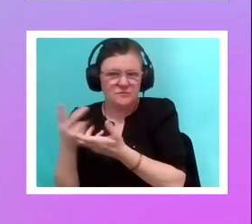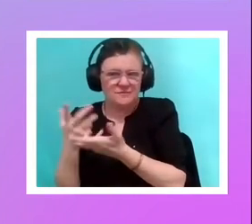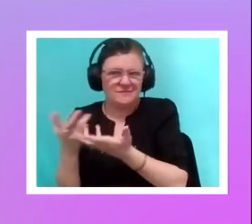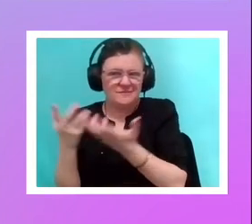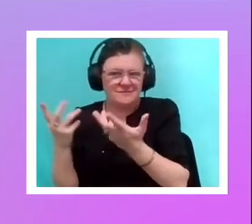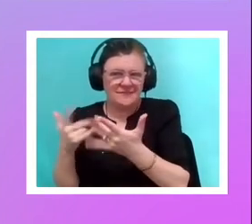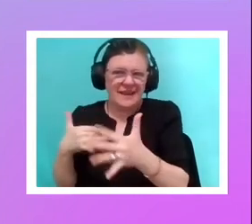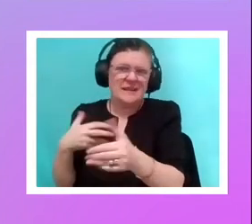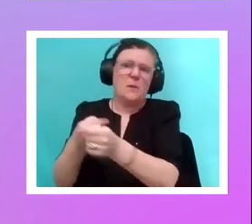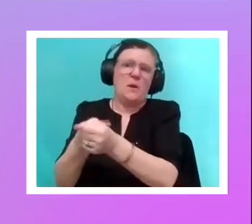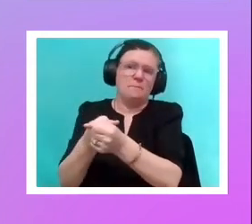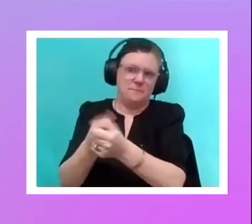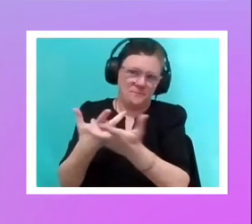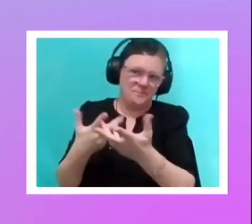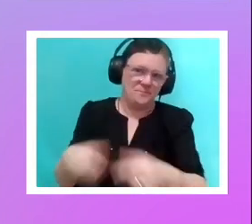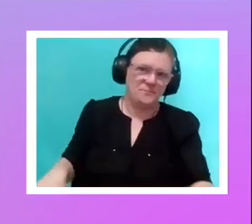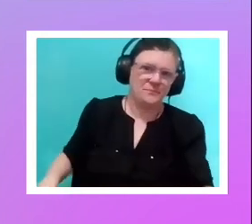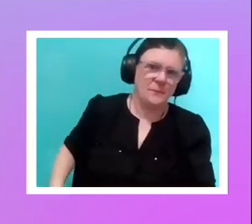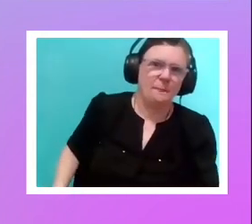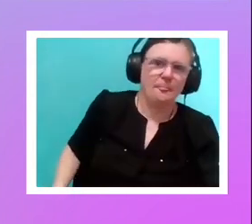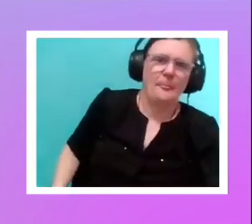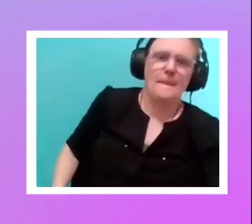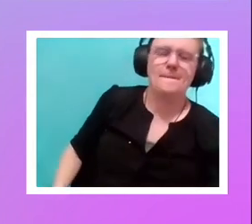keeping up professional standards.